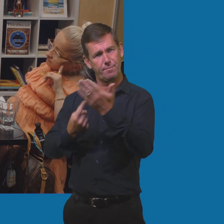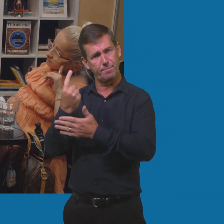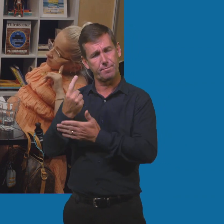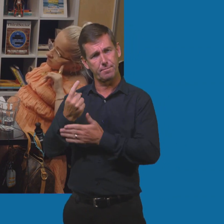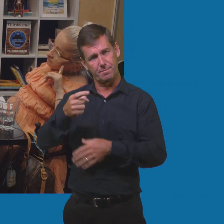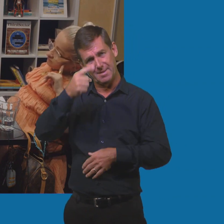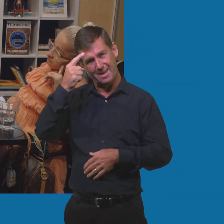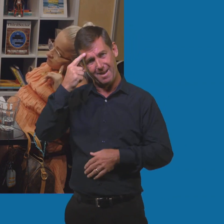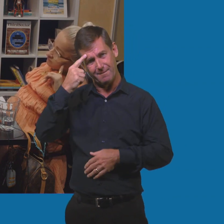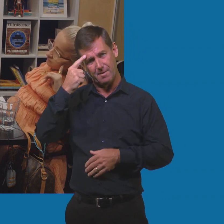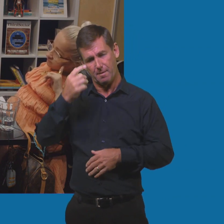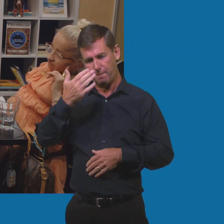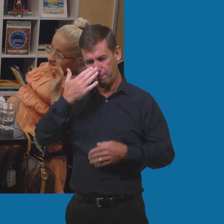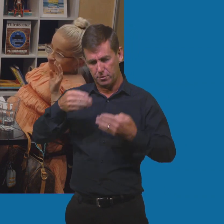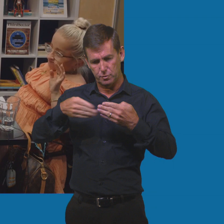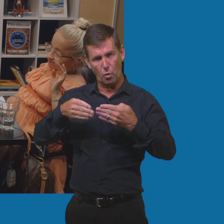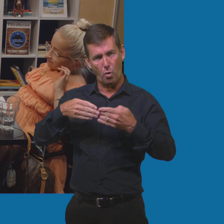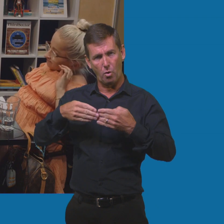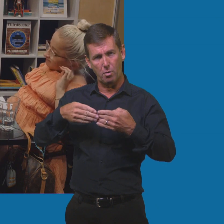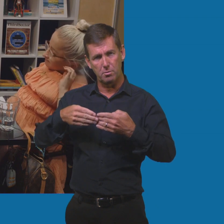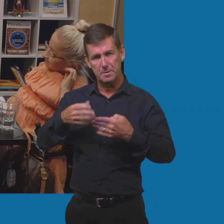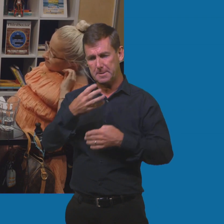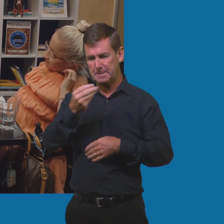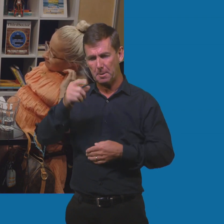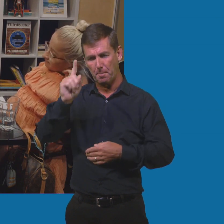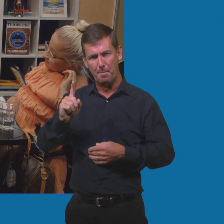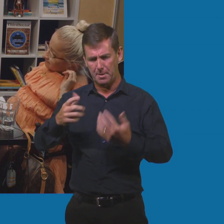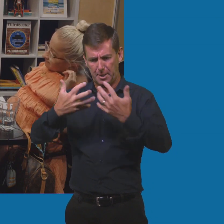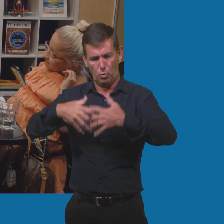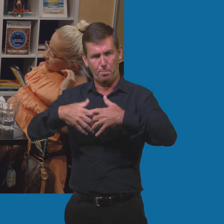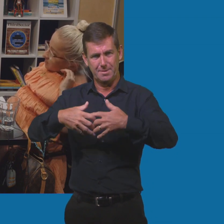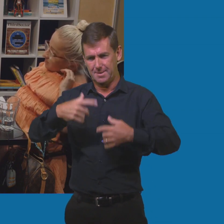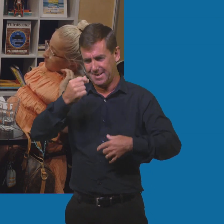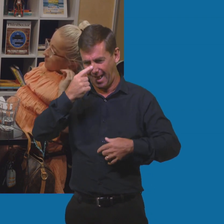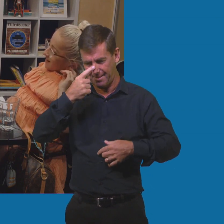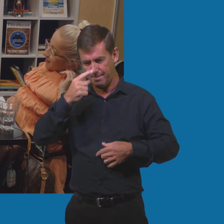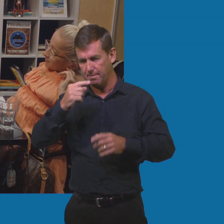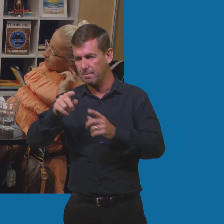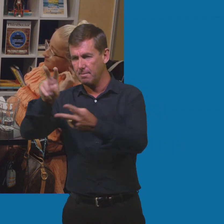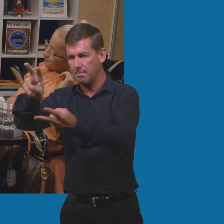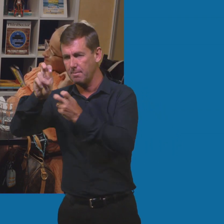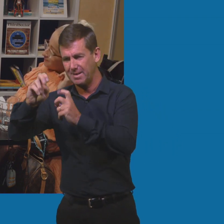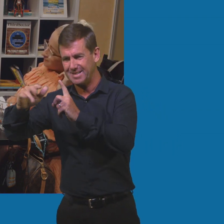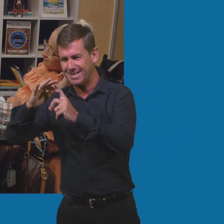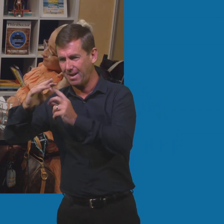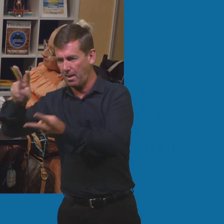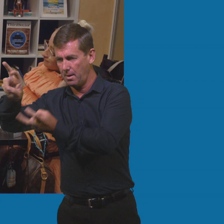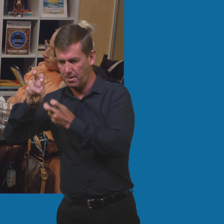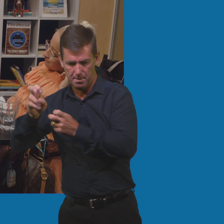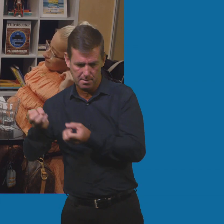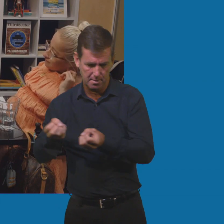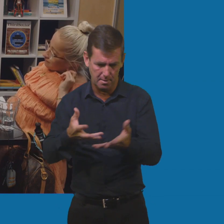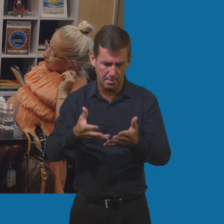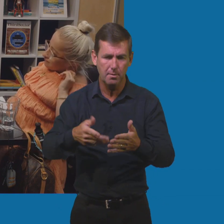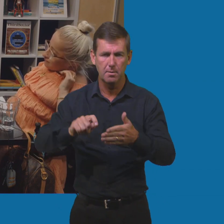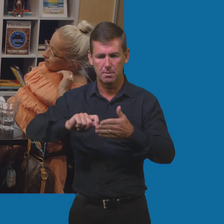leave your car by your front door, there's people who can sort of use some equipment to sort of jack the signal, boost it, and then use that to open a car. So that is a problem.